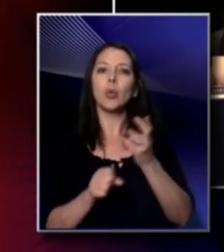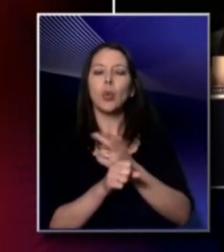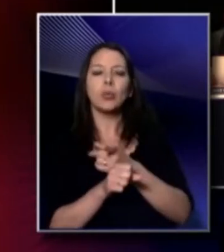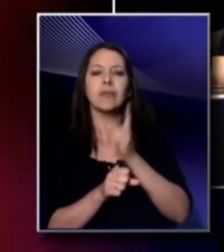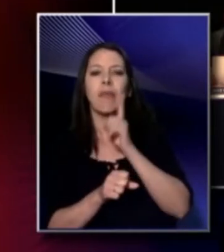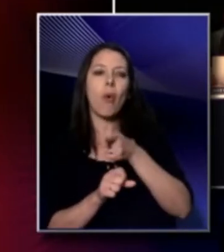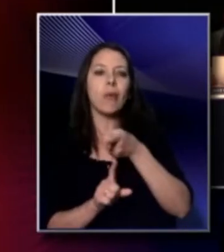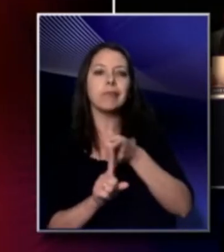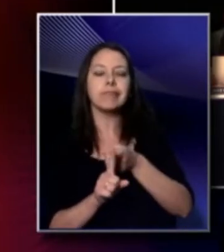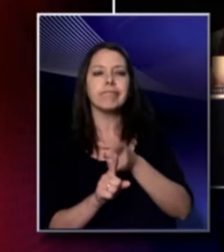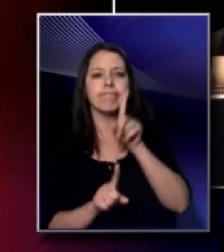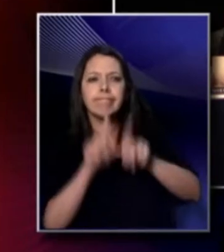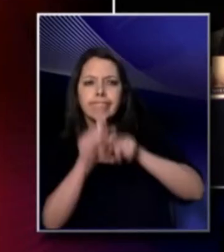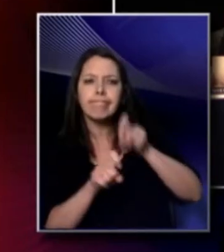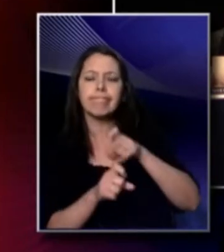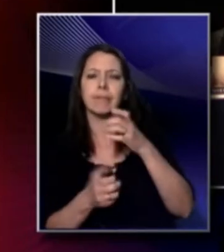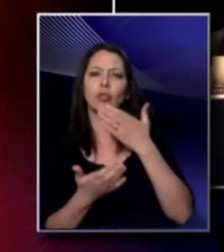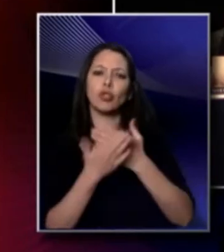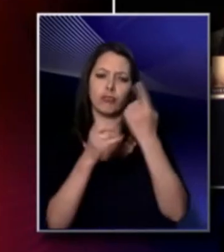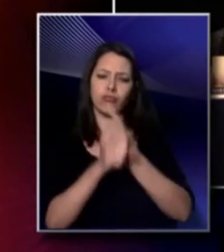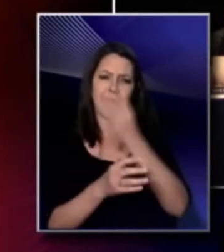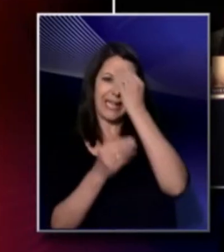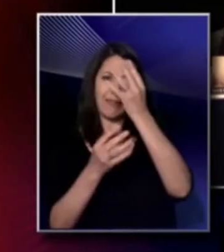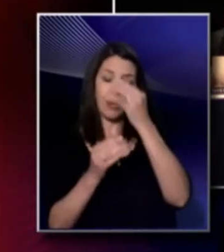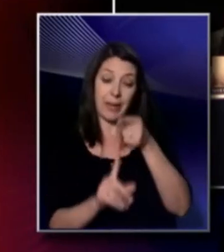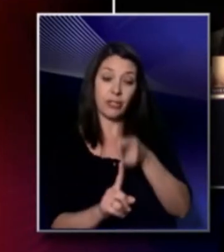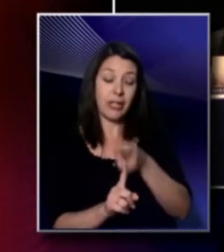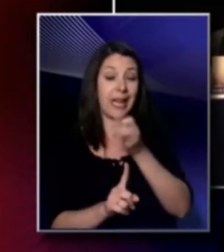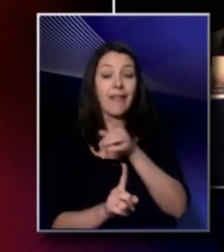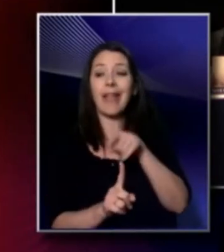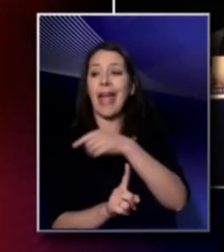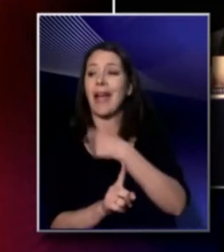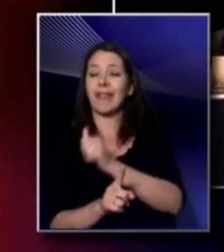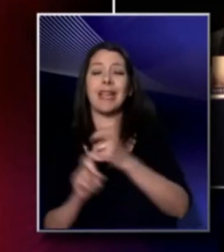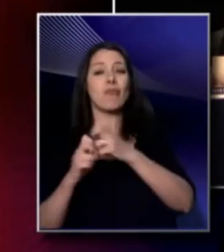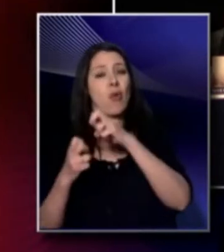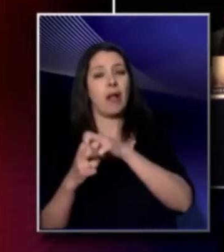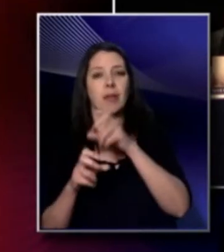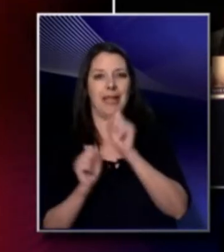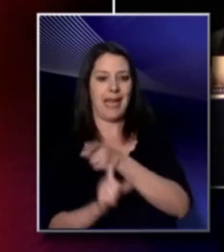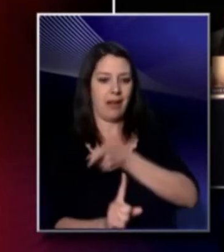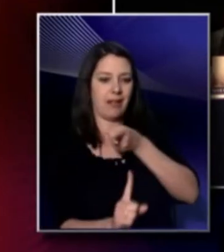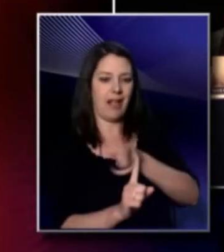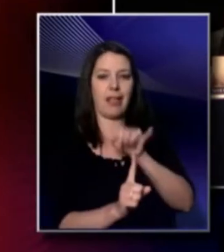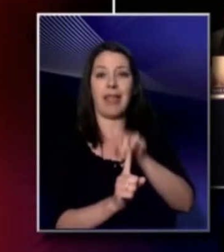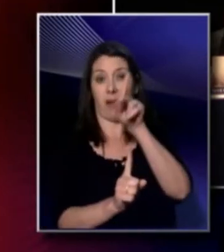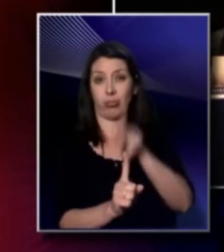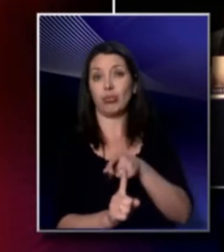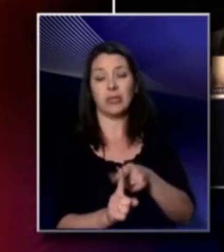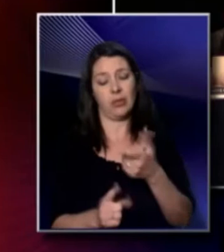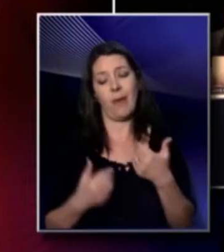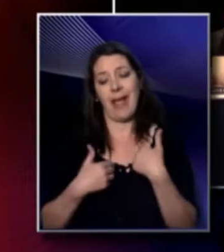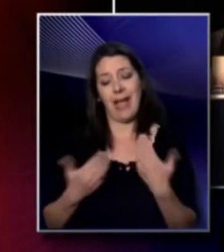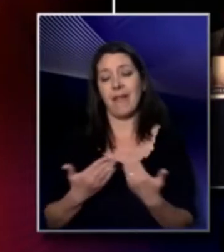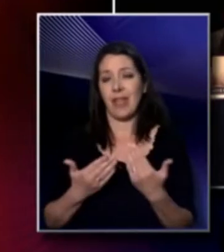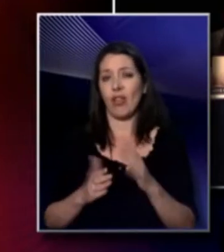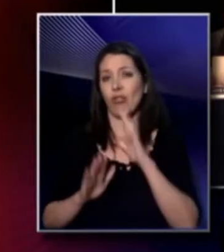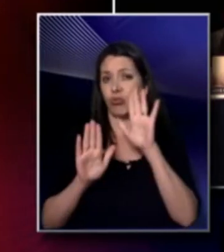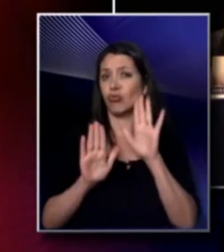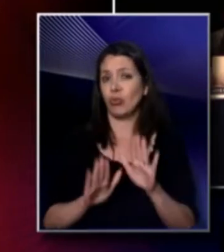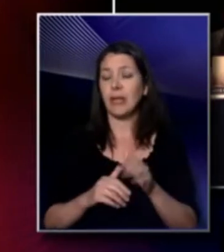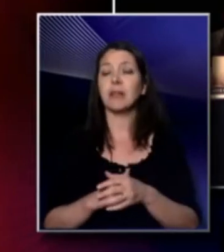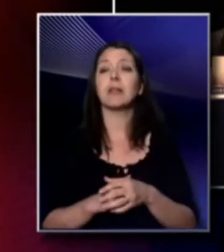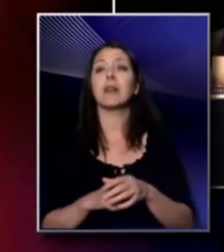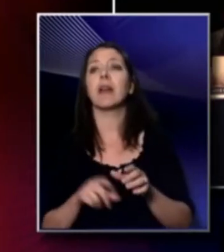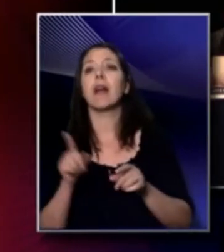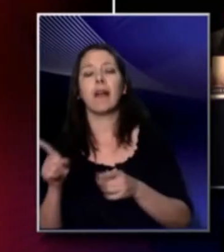it heads off many problems in cases. Great. Well, maybe If we were